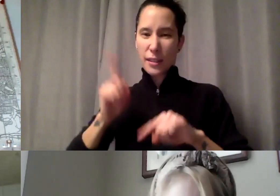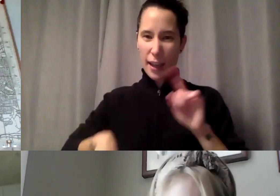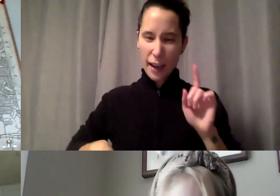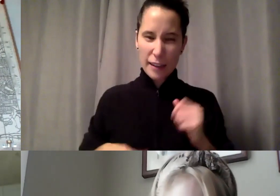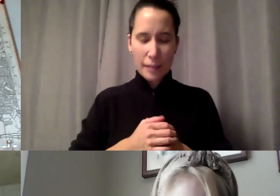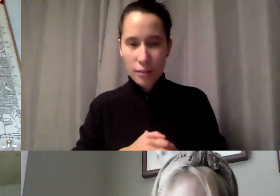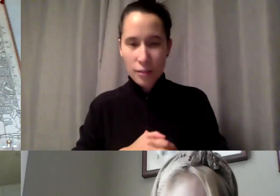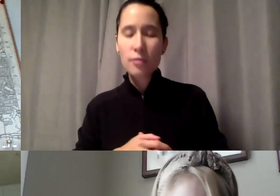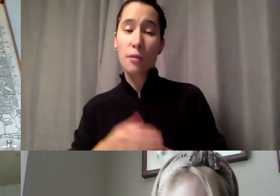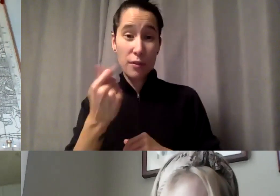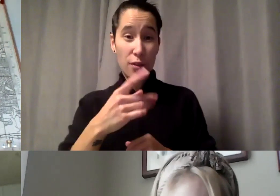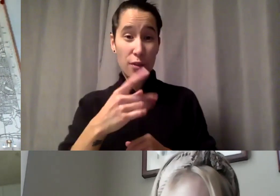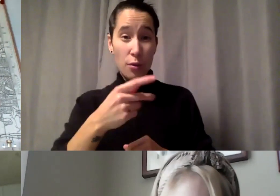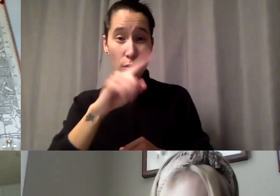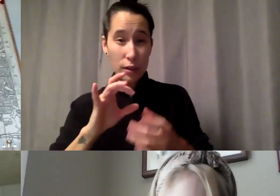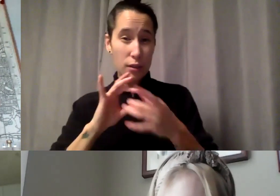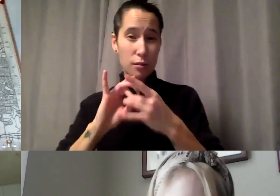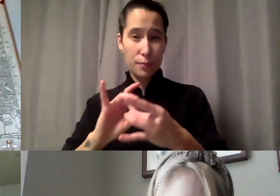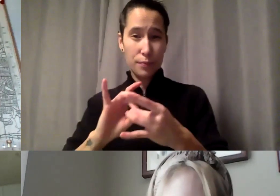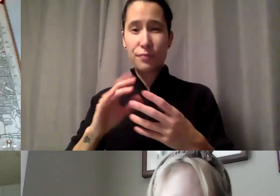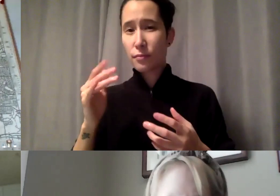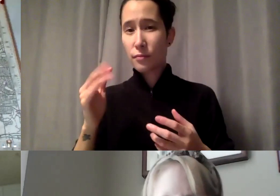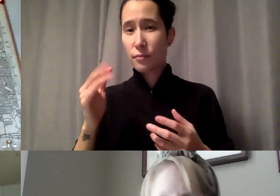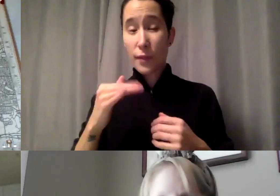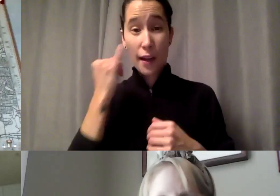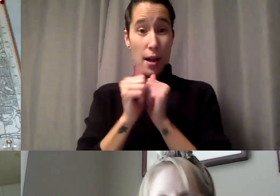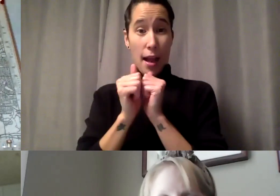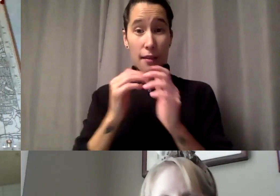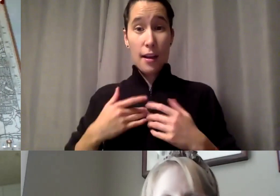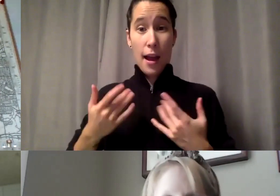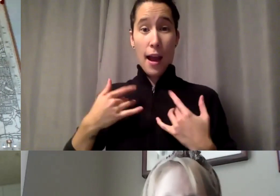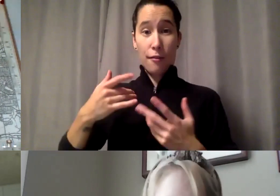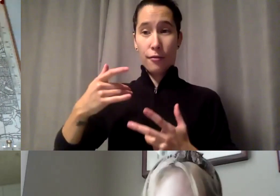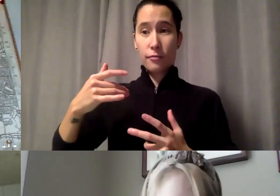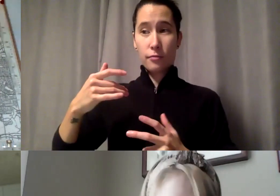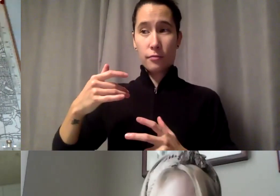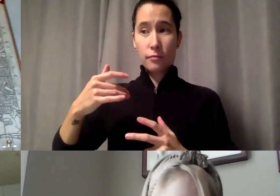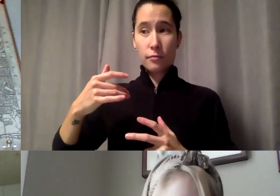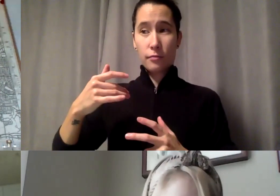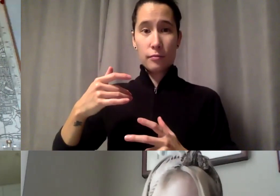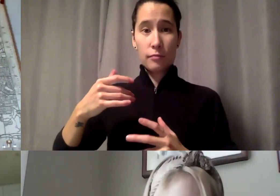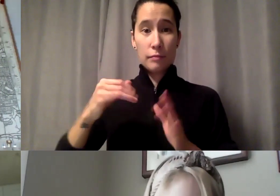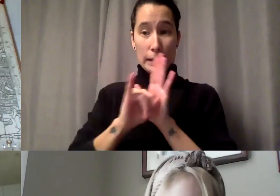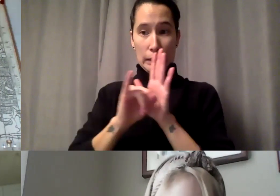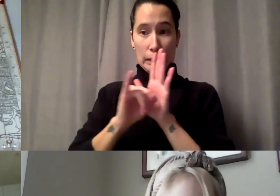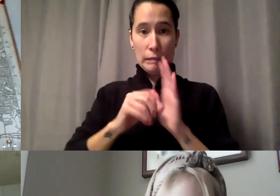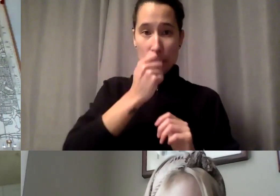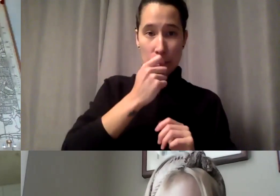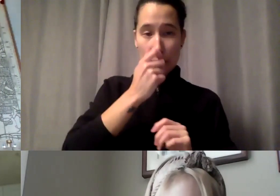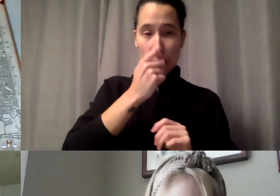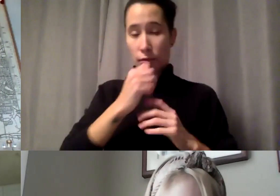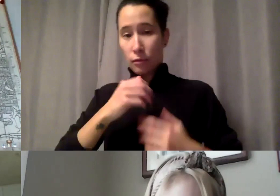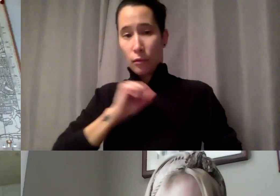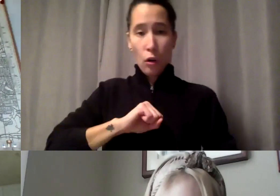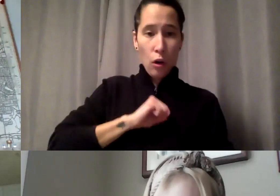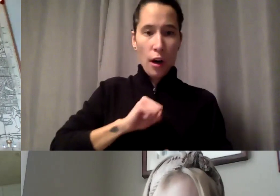few questions coming in around, if I have an athlete with symptoms, but they have a negative COVID test, can they play? They have a sniffly nose.